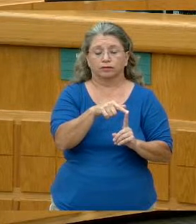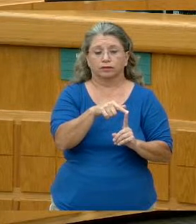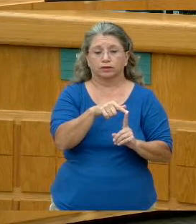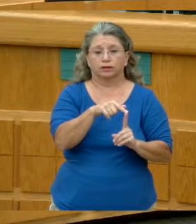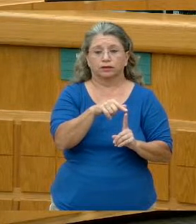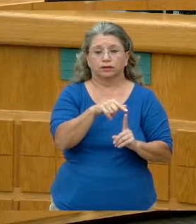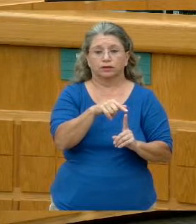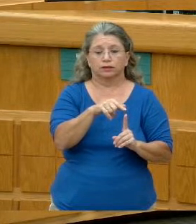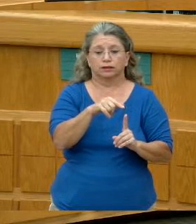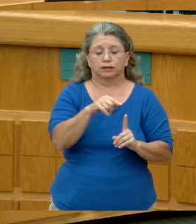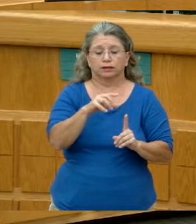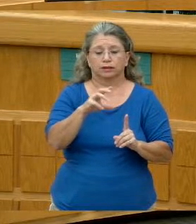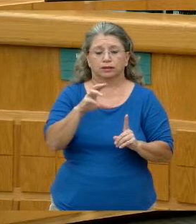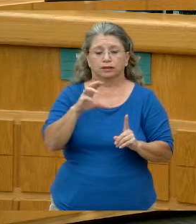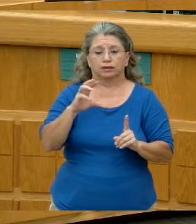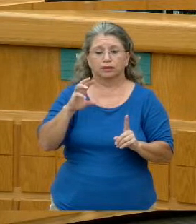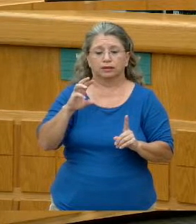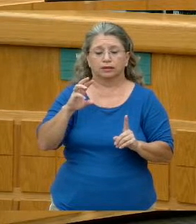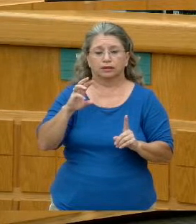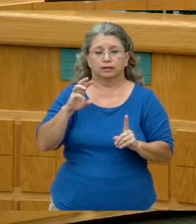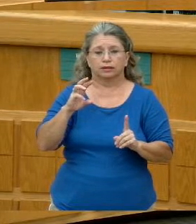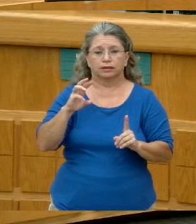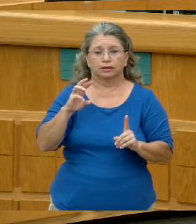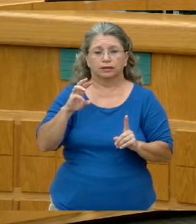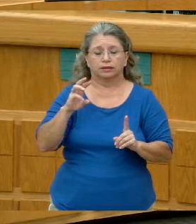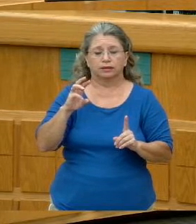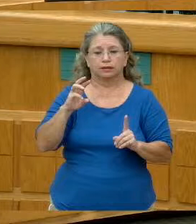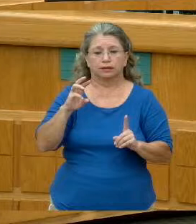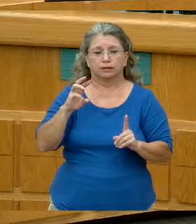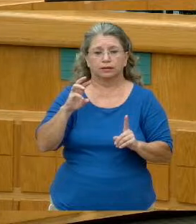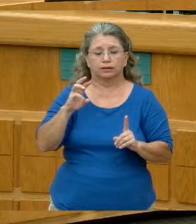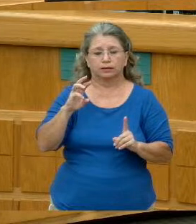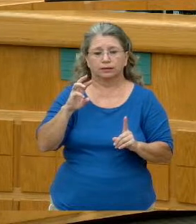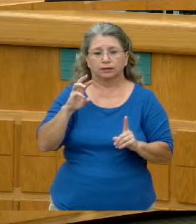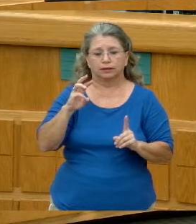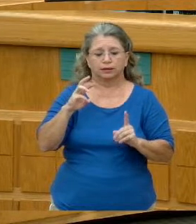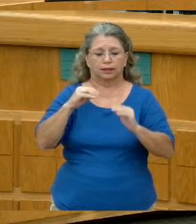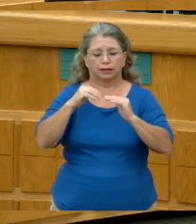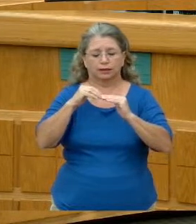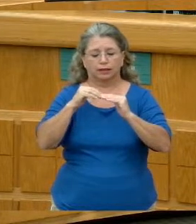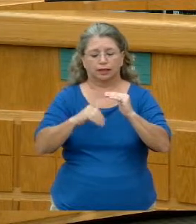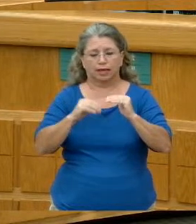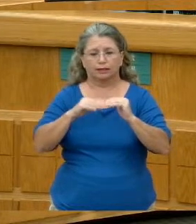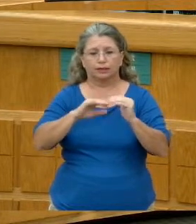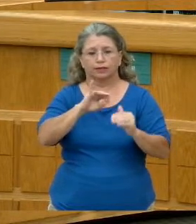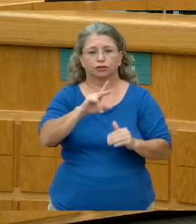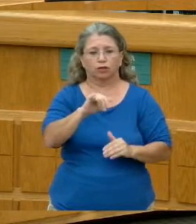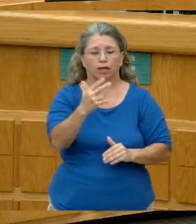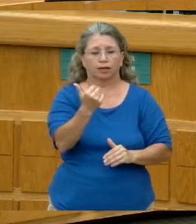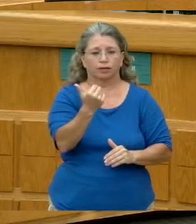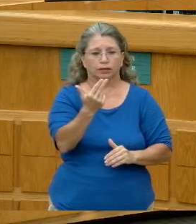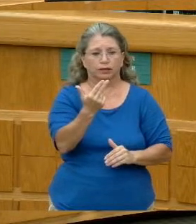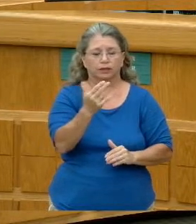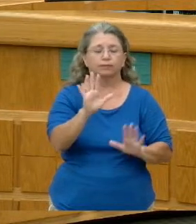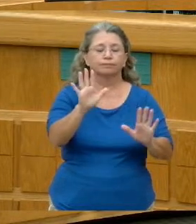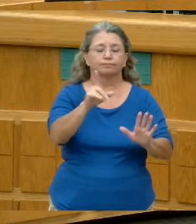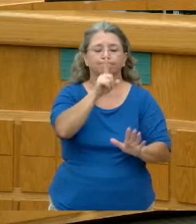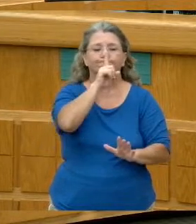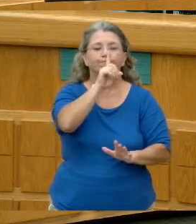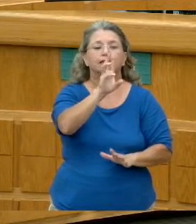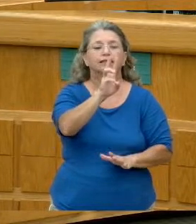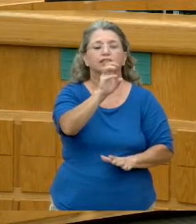six fewer than July, a little bit more than six fewer than July 13. 6%, I'm